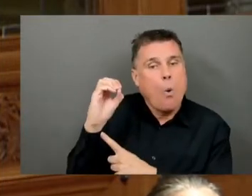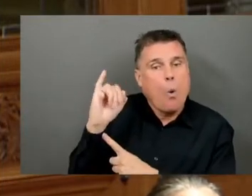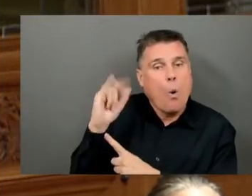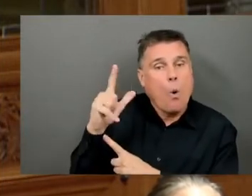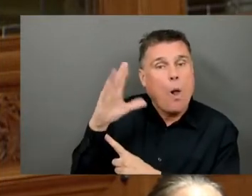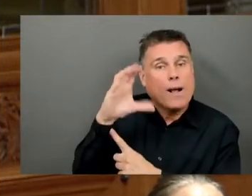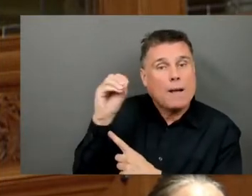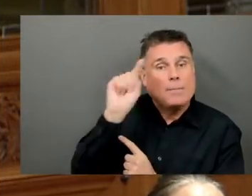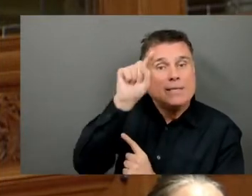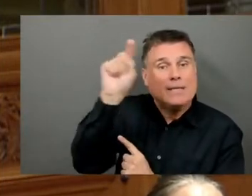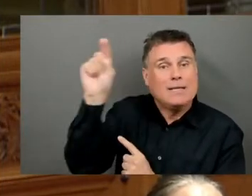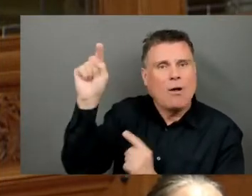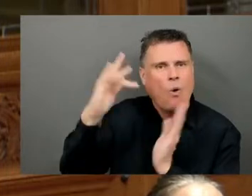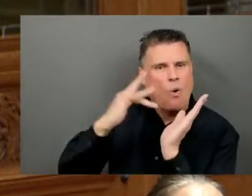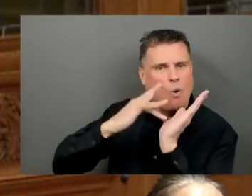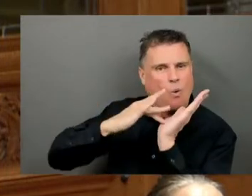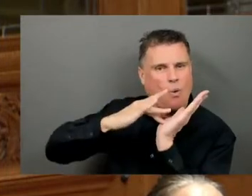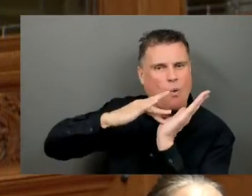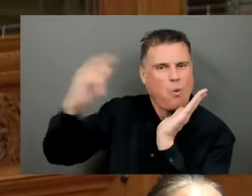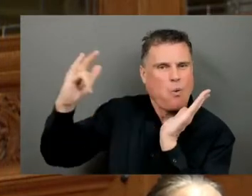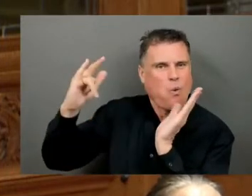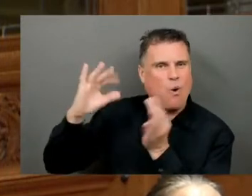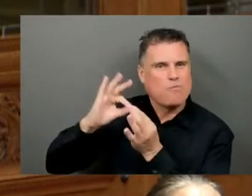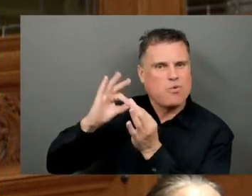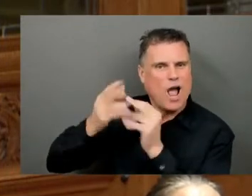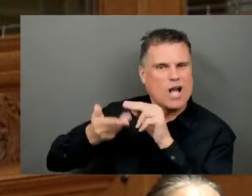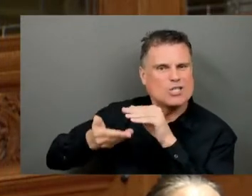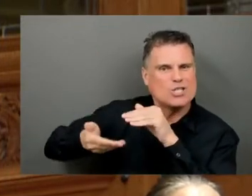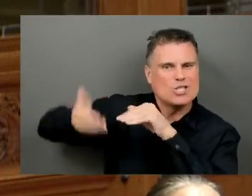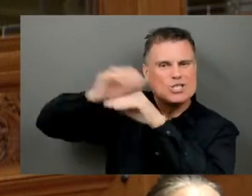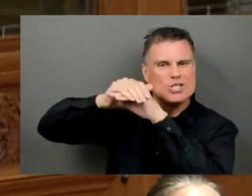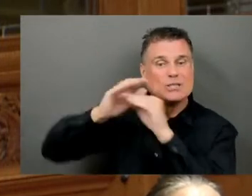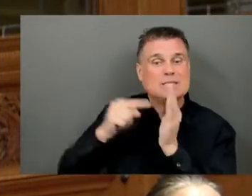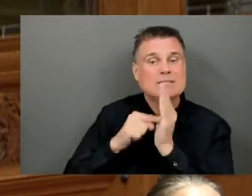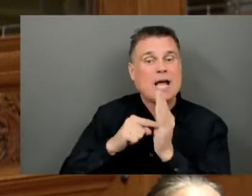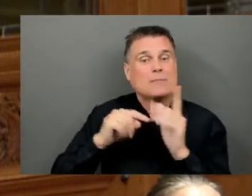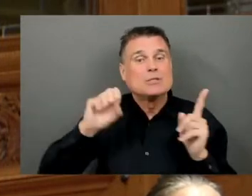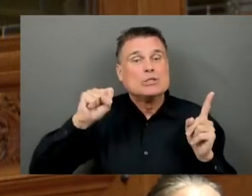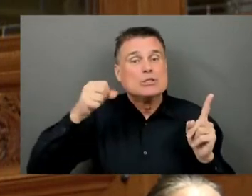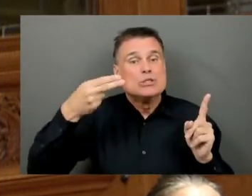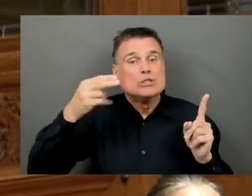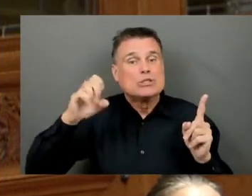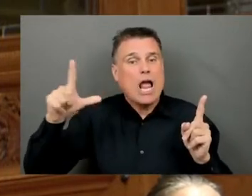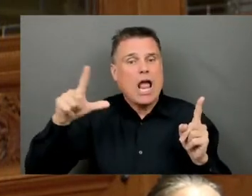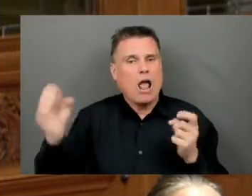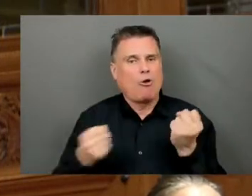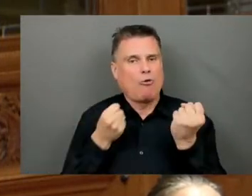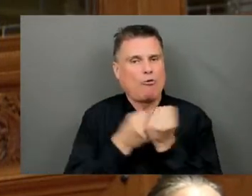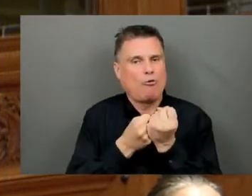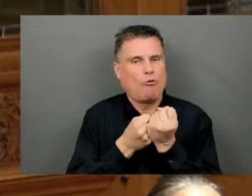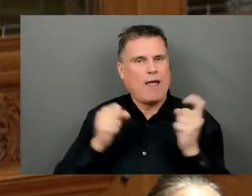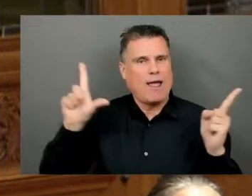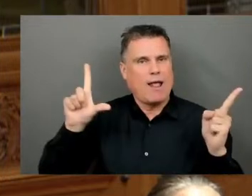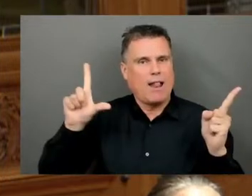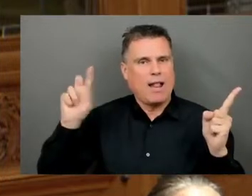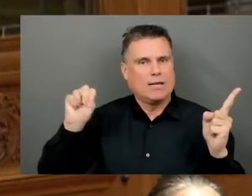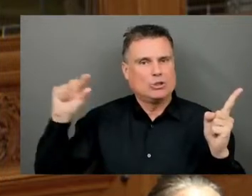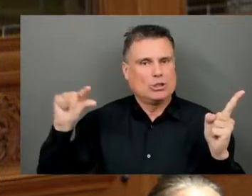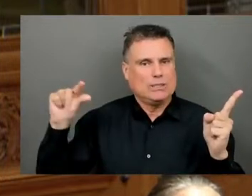main proponents behind LNG Canada and a beneficiary of subsidies and tax credits in this province,